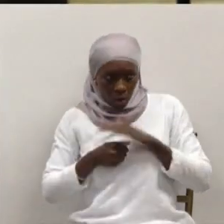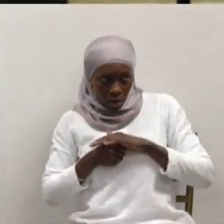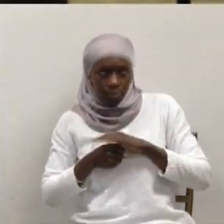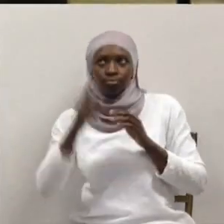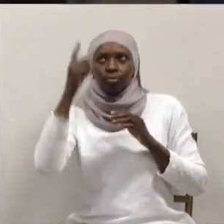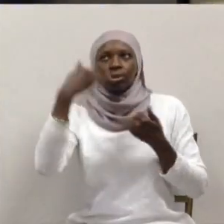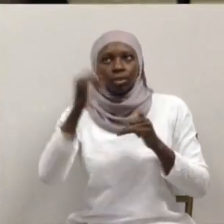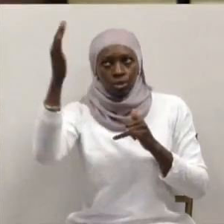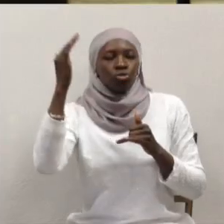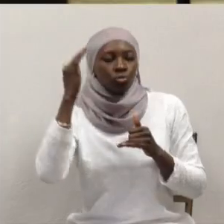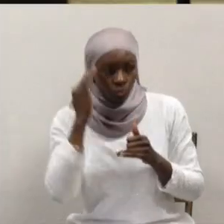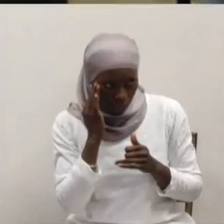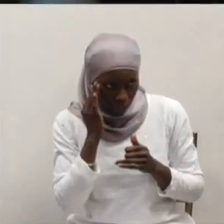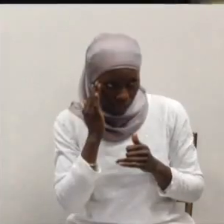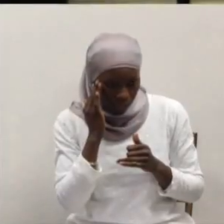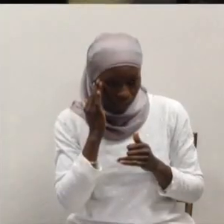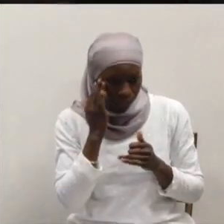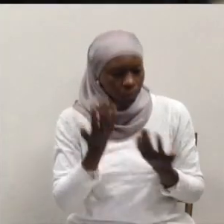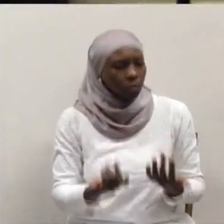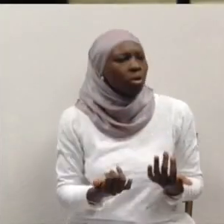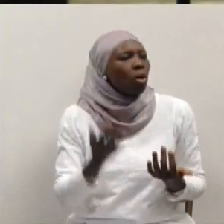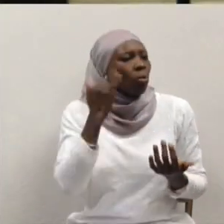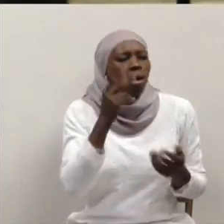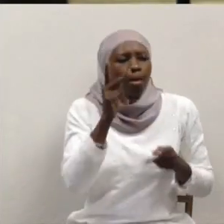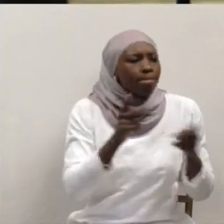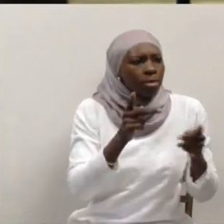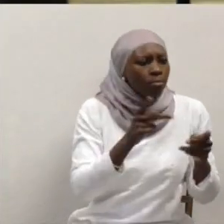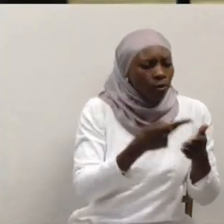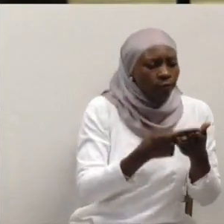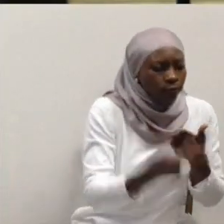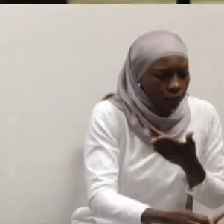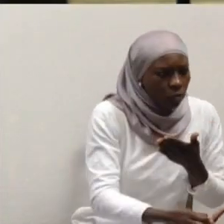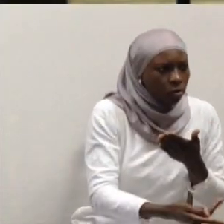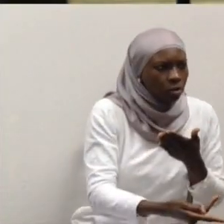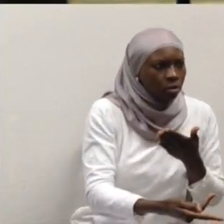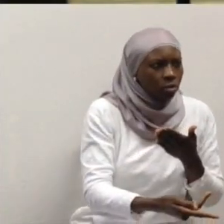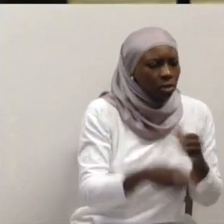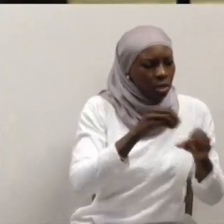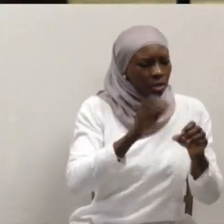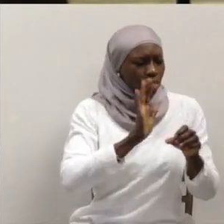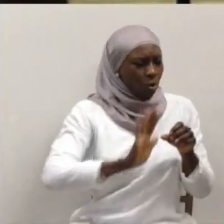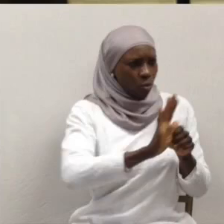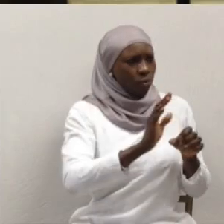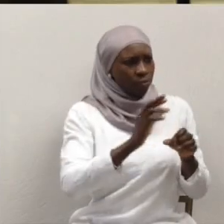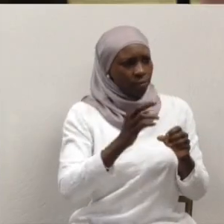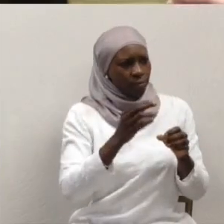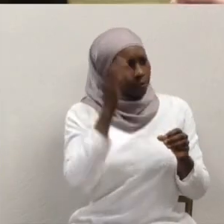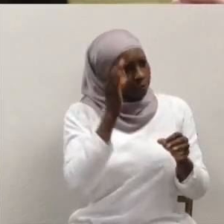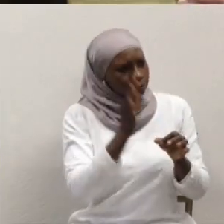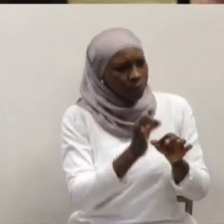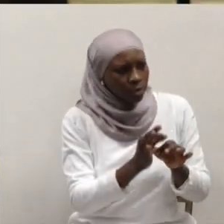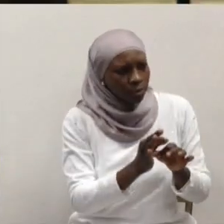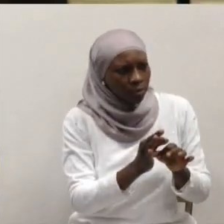So why do people fall short of their own faith? It is either that they are trying to avoid